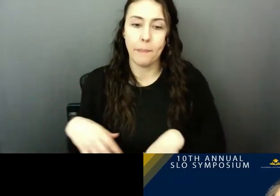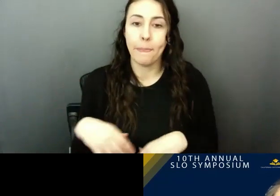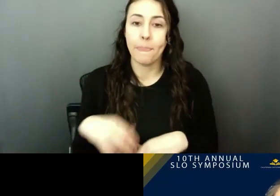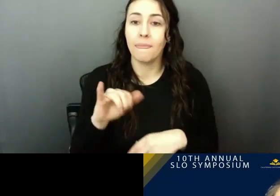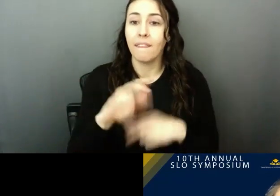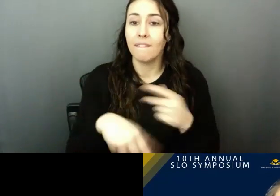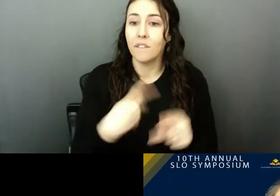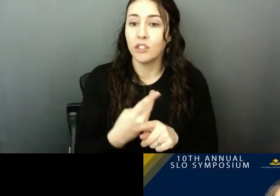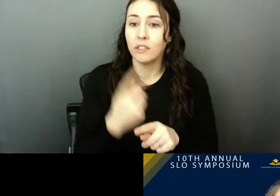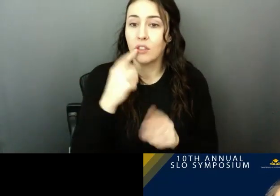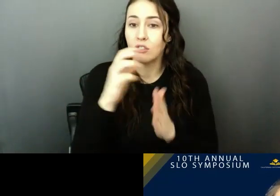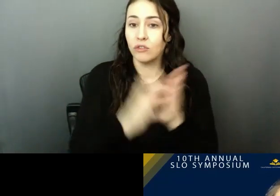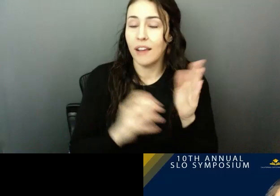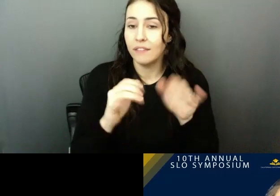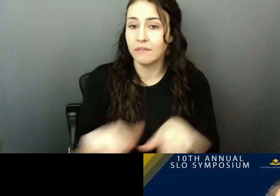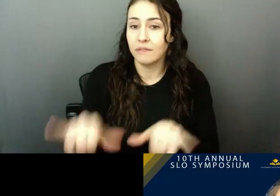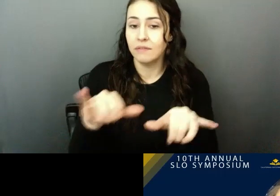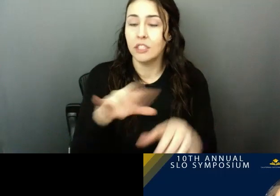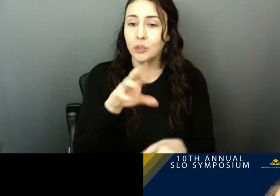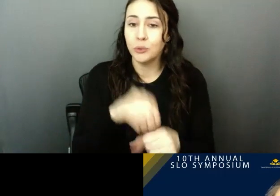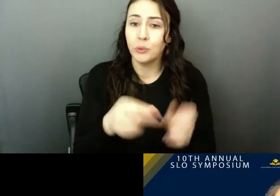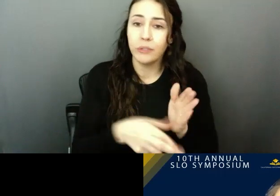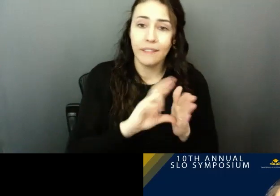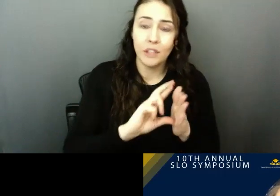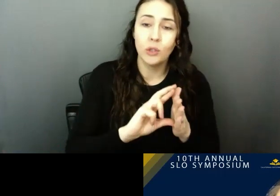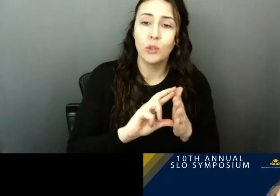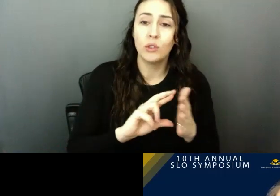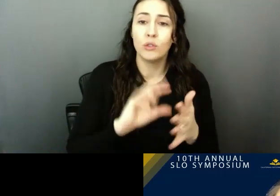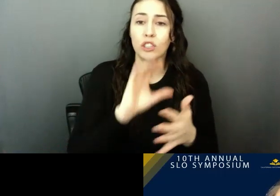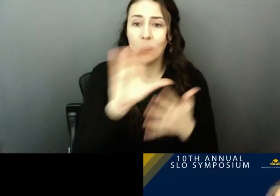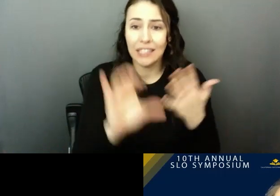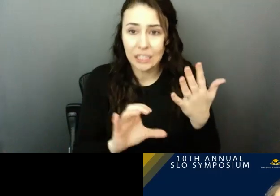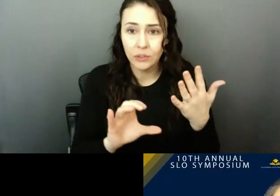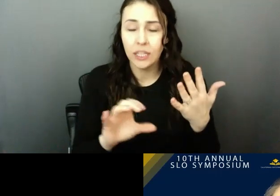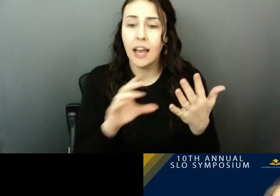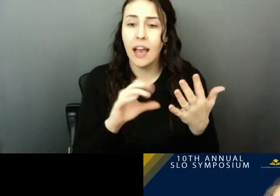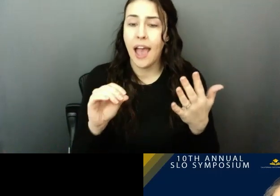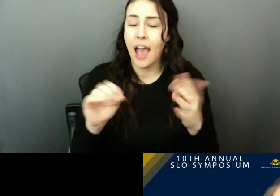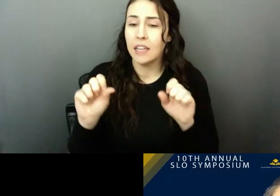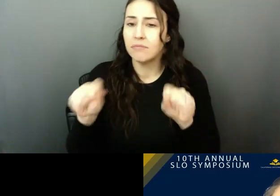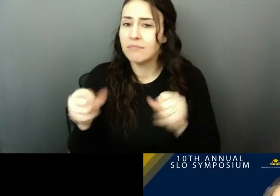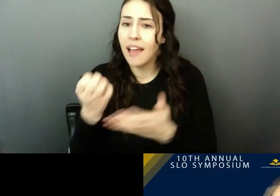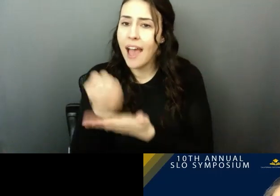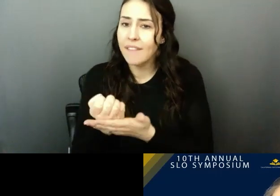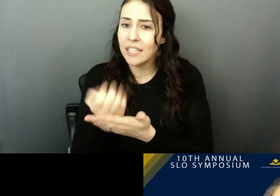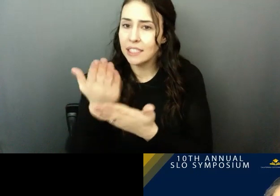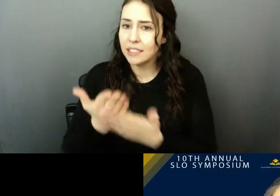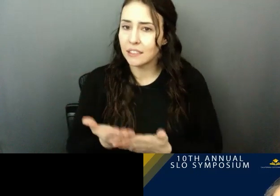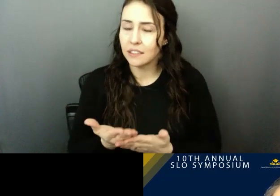that includes the review criteria and possible sources of evidence, what you'll see is that